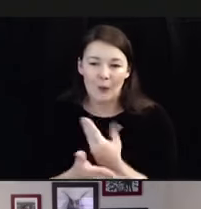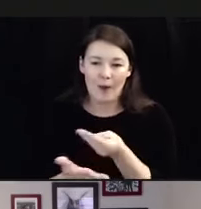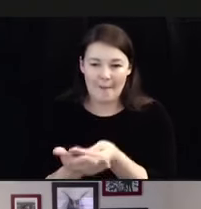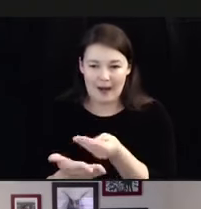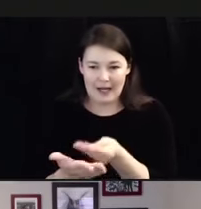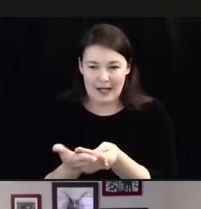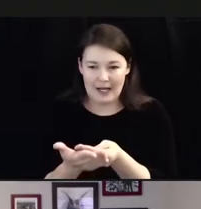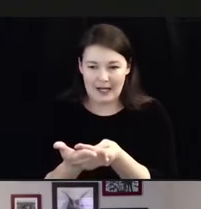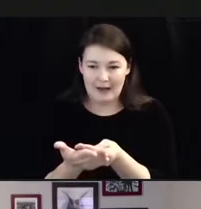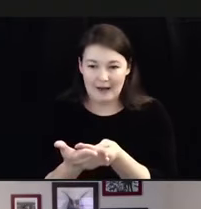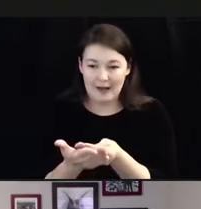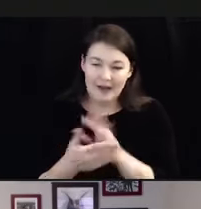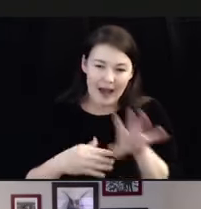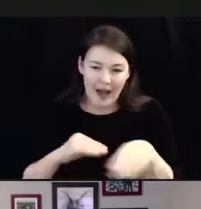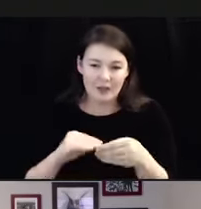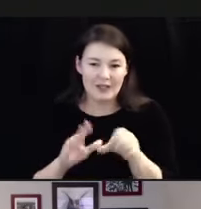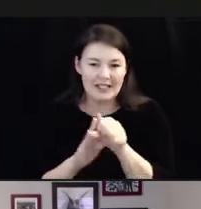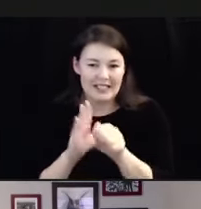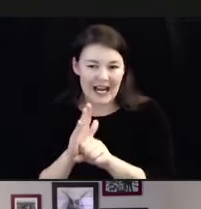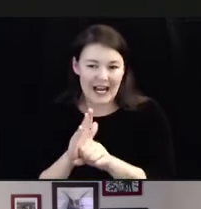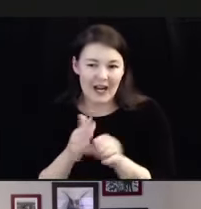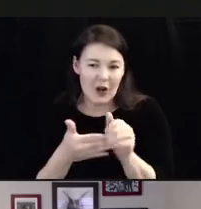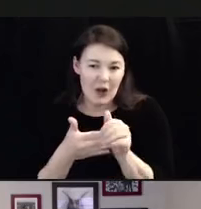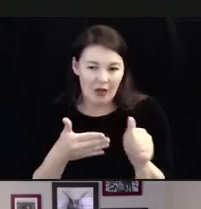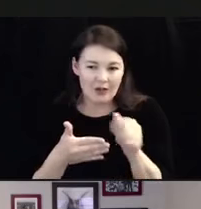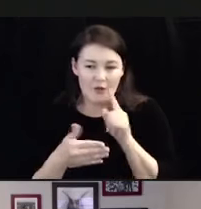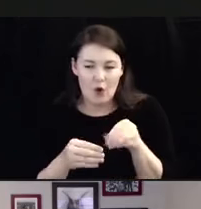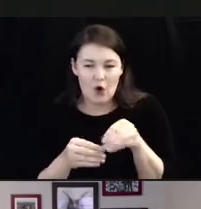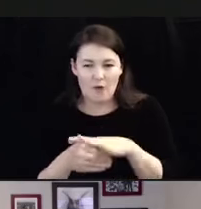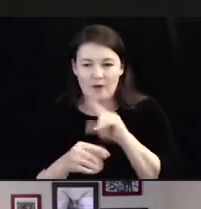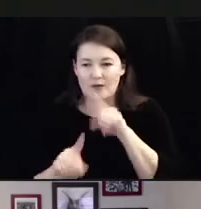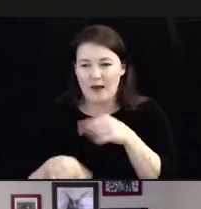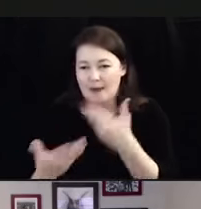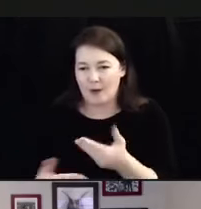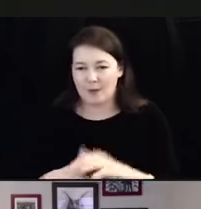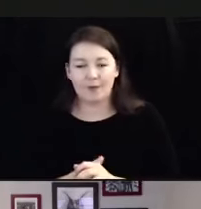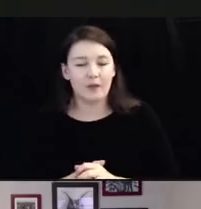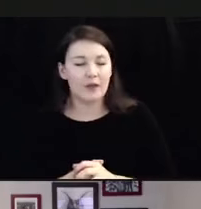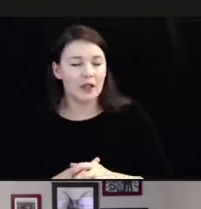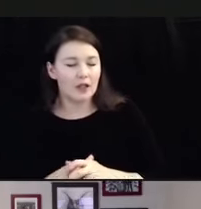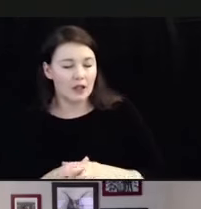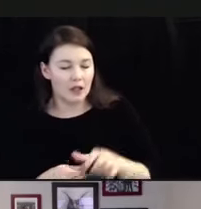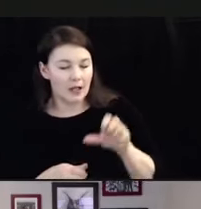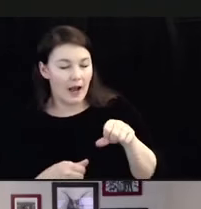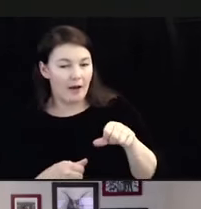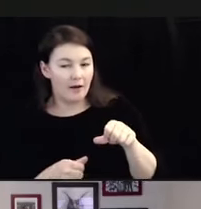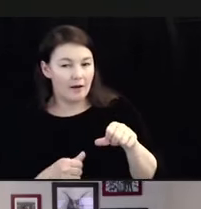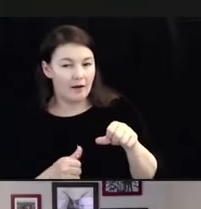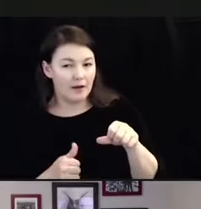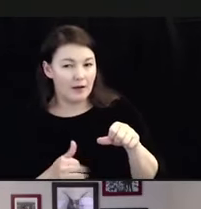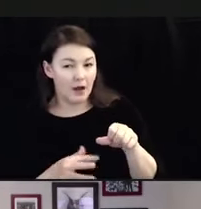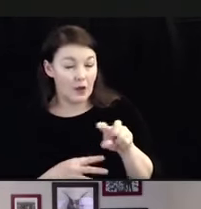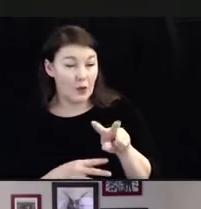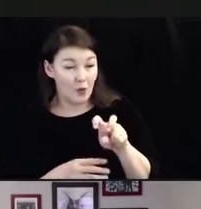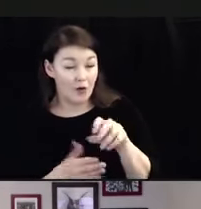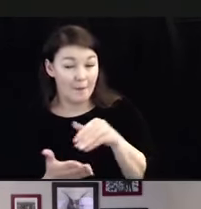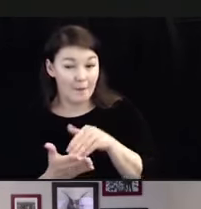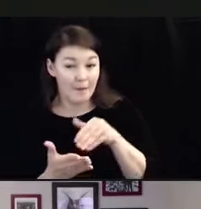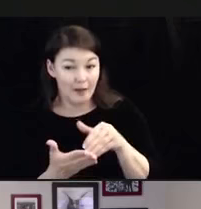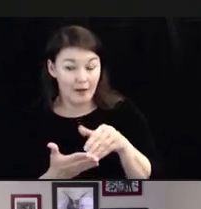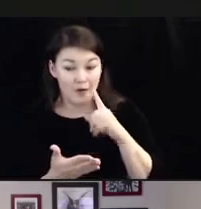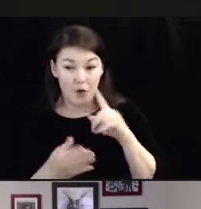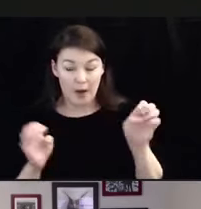state dollars on COVID response. Thank you. Yeah, so a lot, the 200 million in the emergency